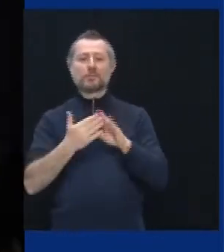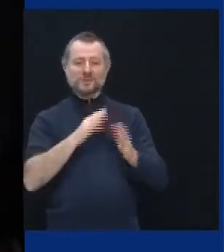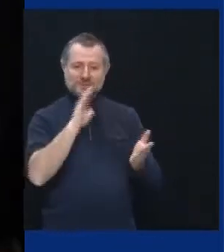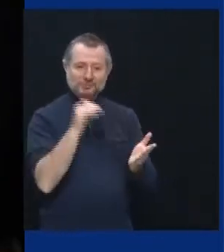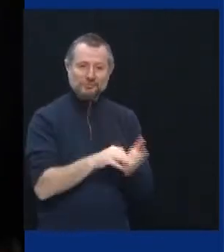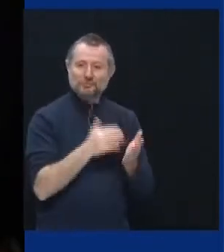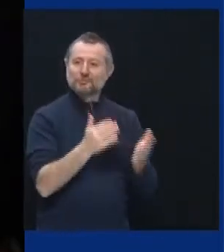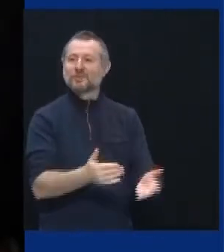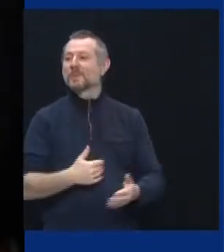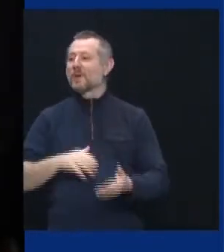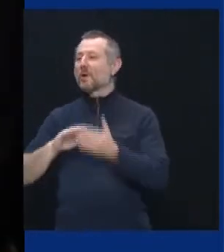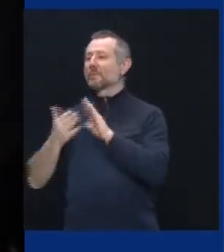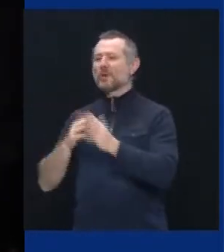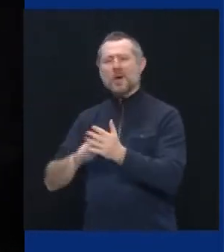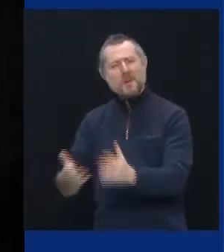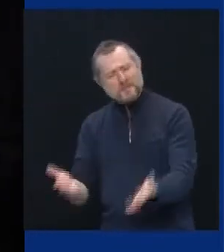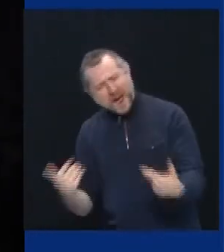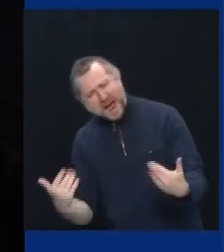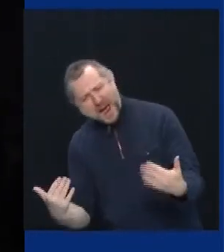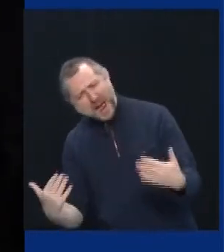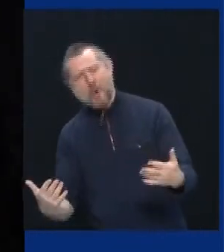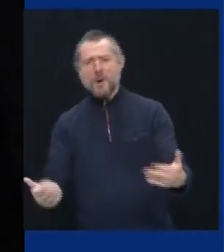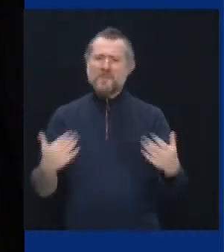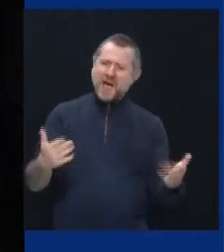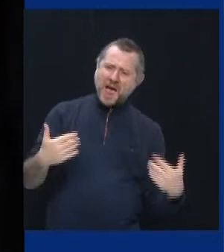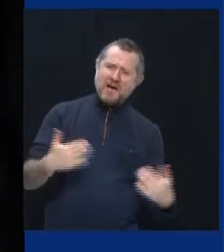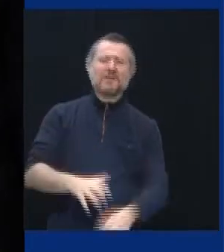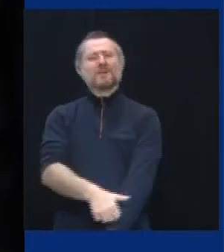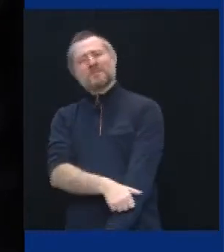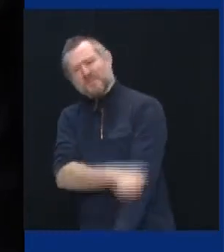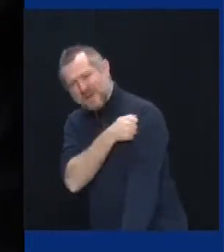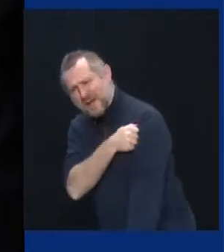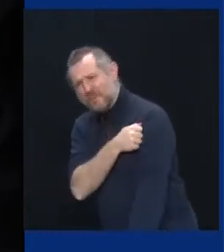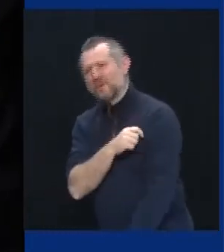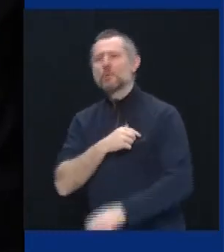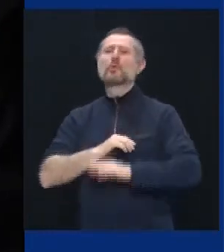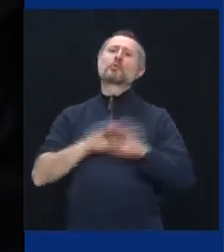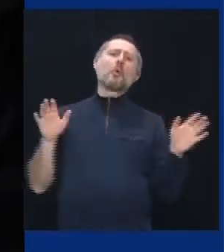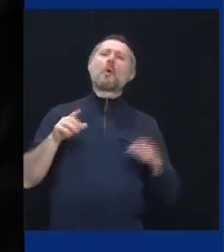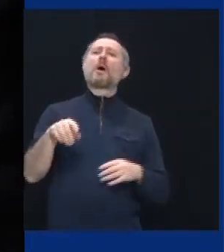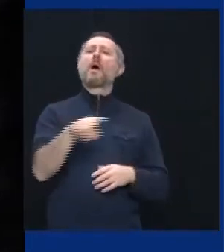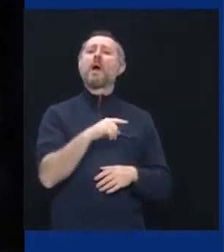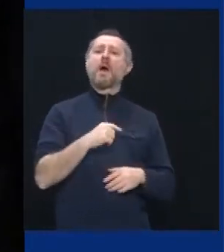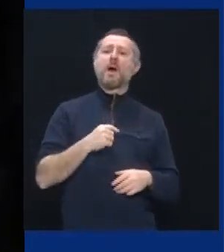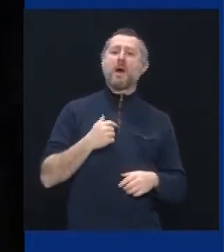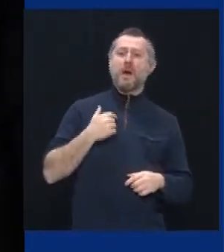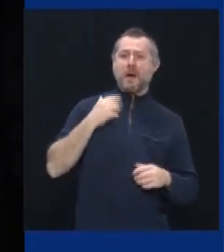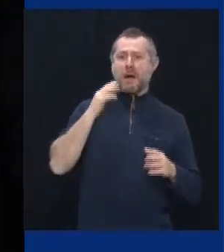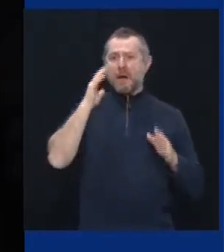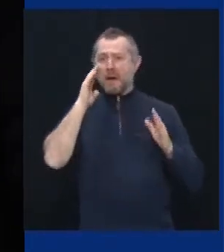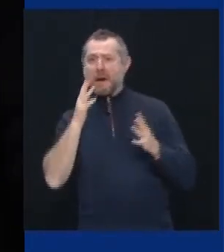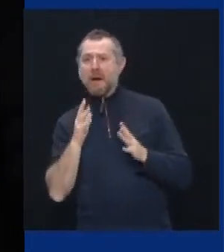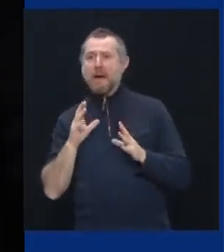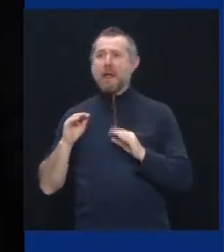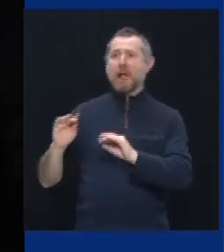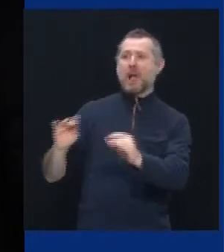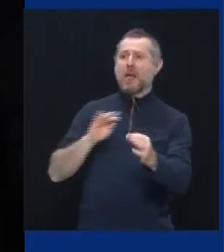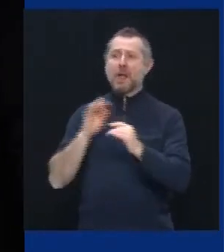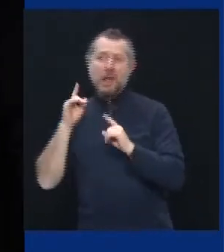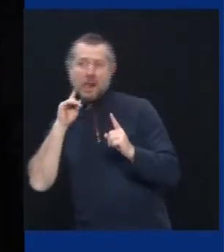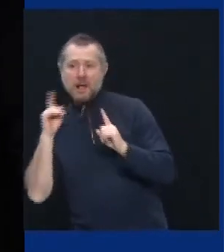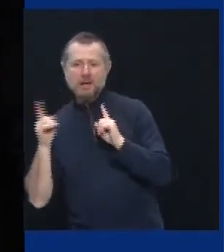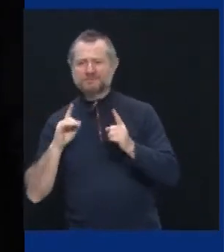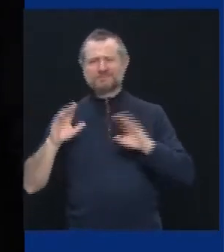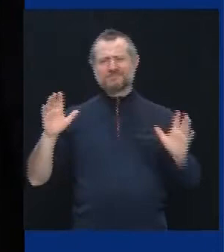community, come on, let's get it. Let's not hear what the people are saying. Let's believe the